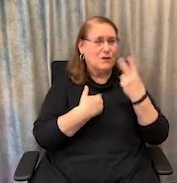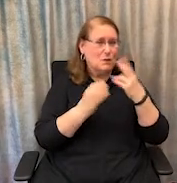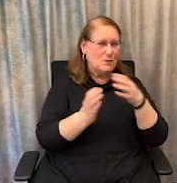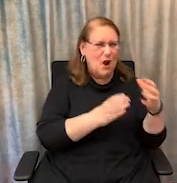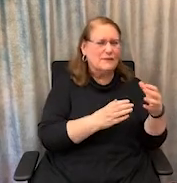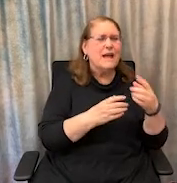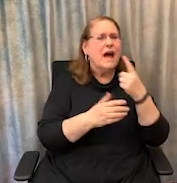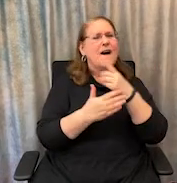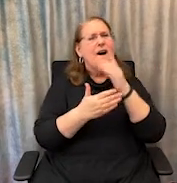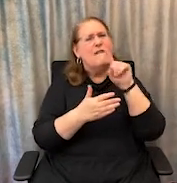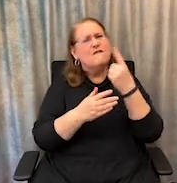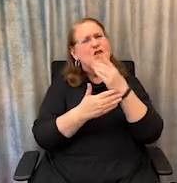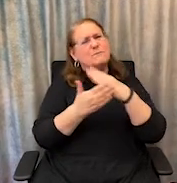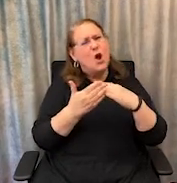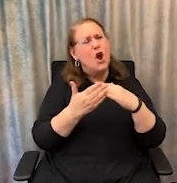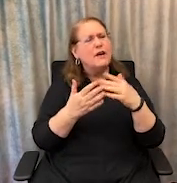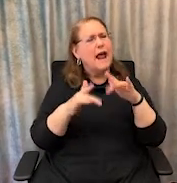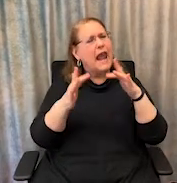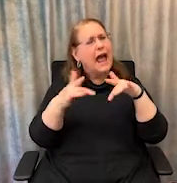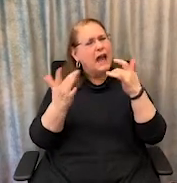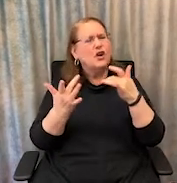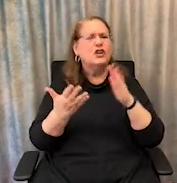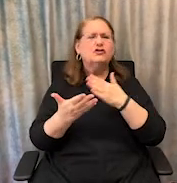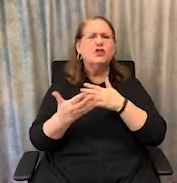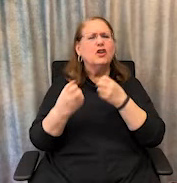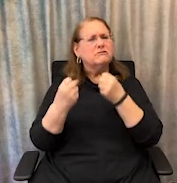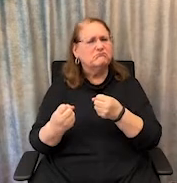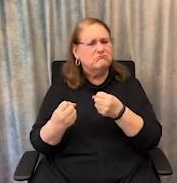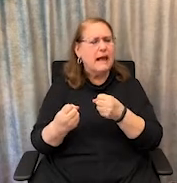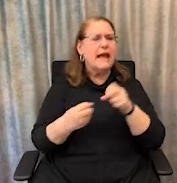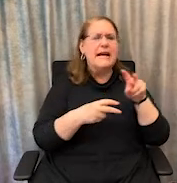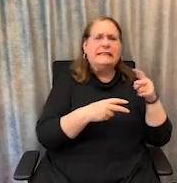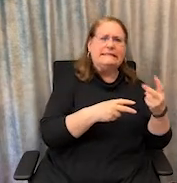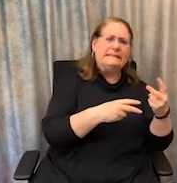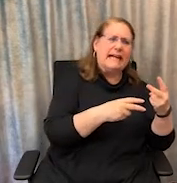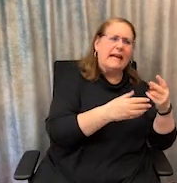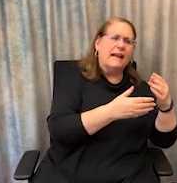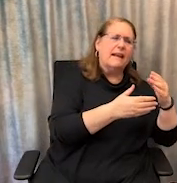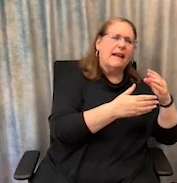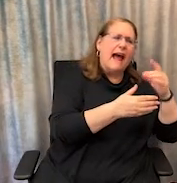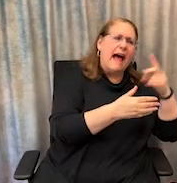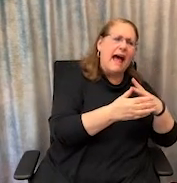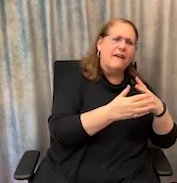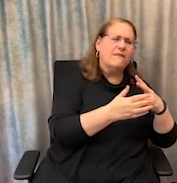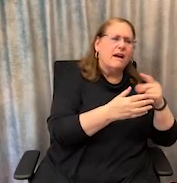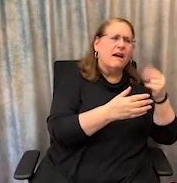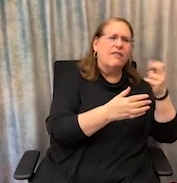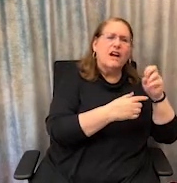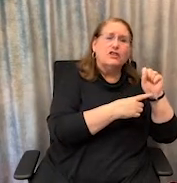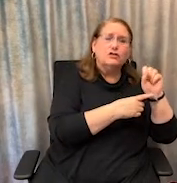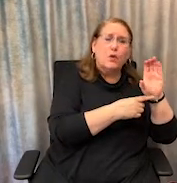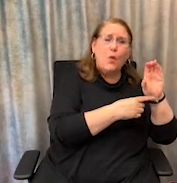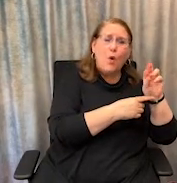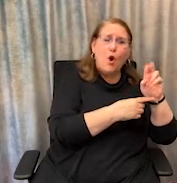part has more lightness, so the songs are predominant, and in the second part, the score is more